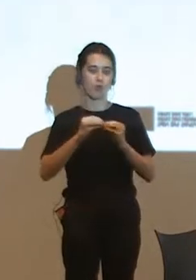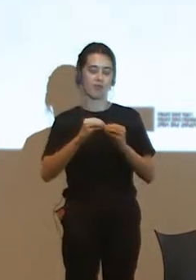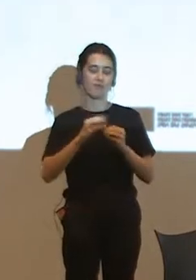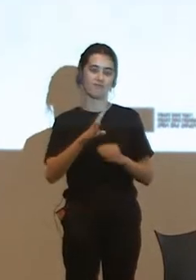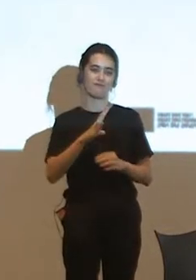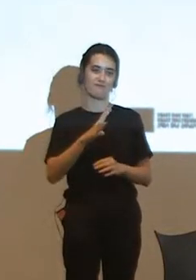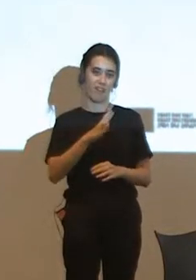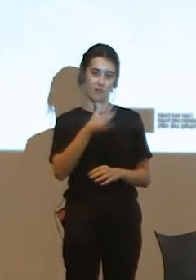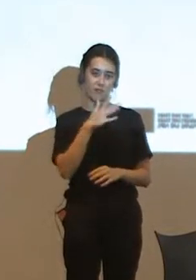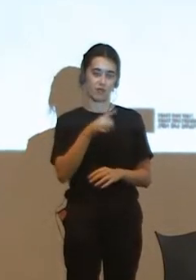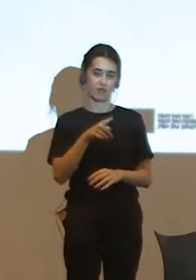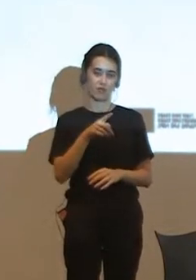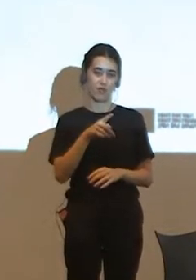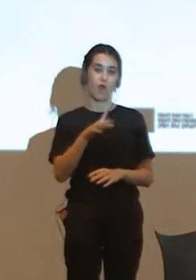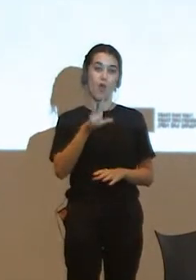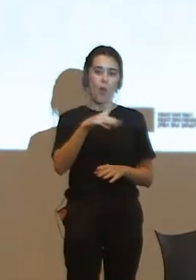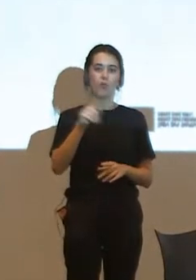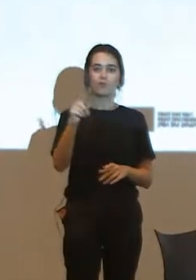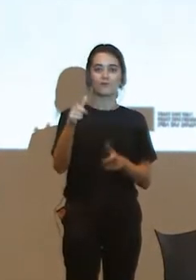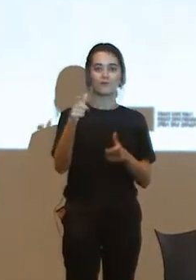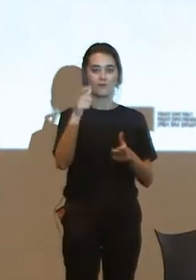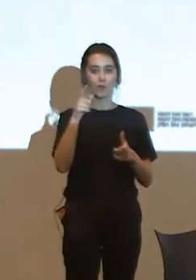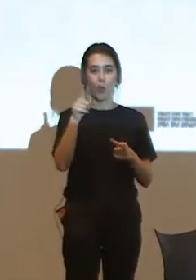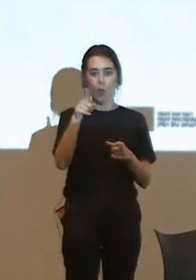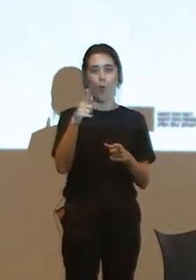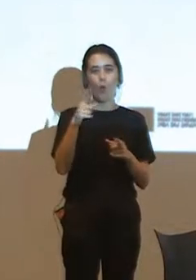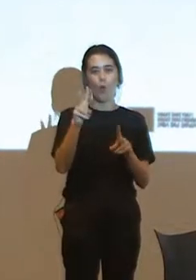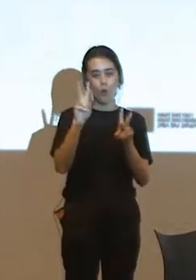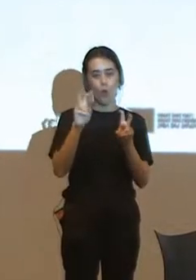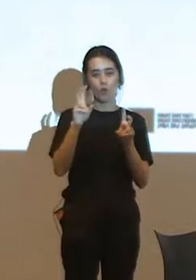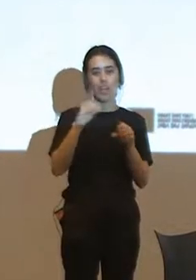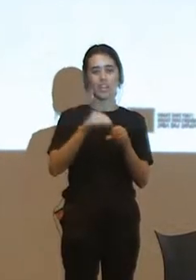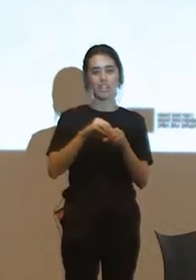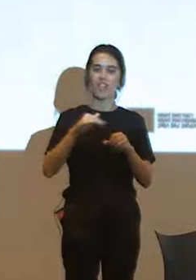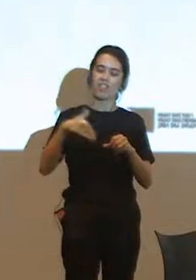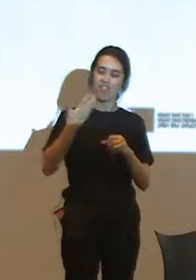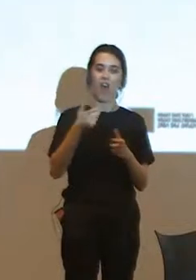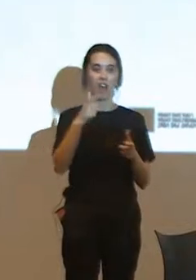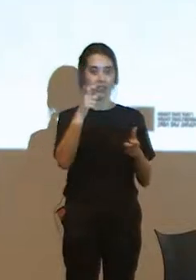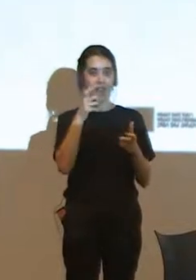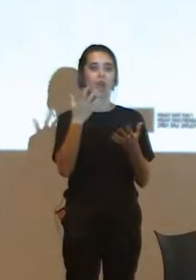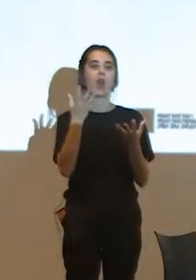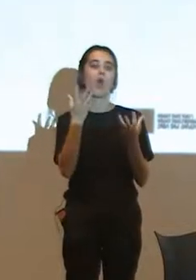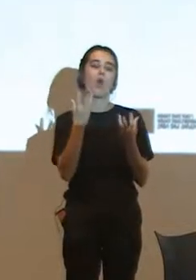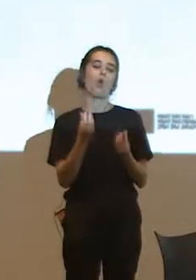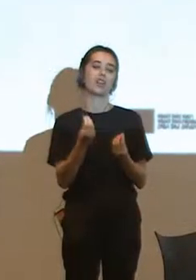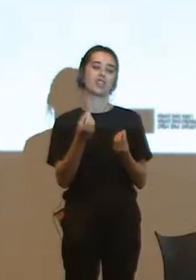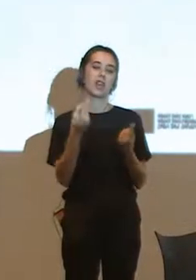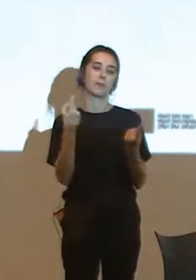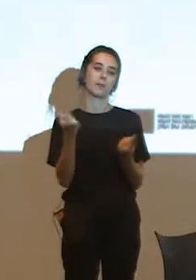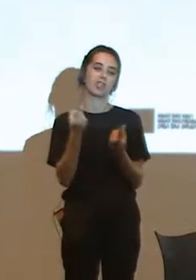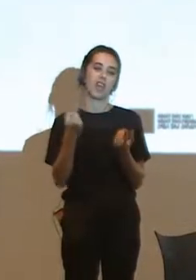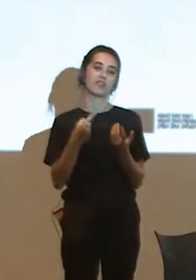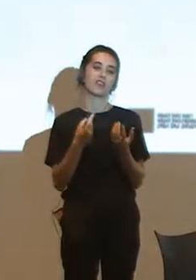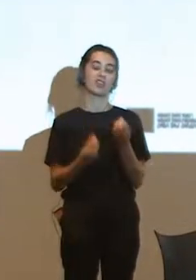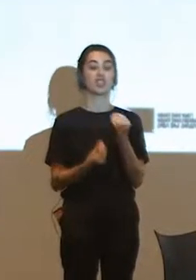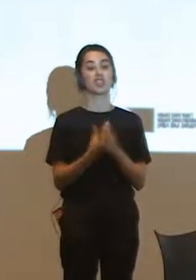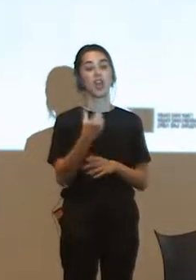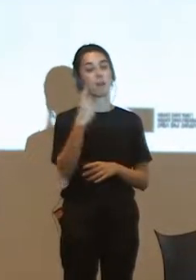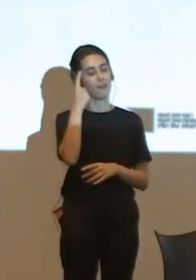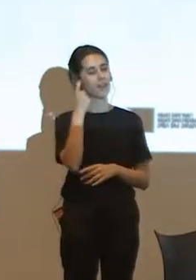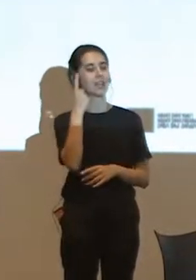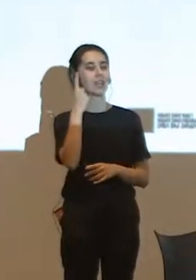just instead of always complaining or always holding the power accountable we have to